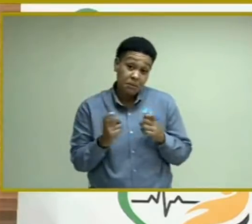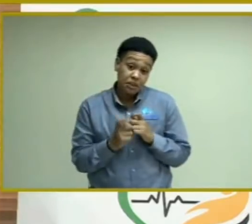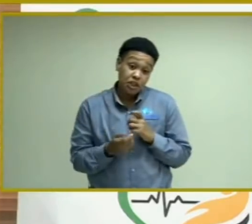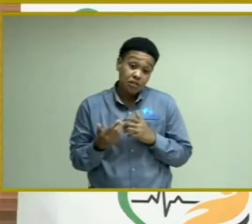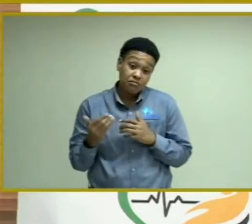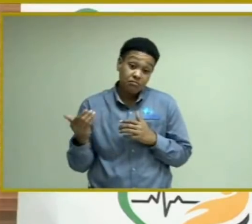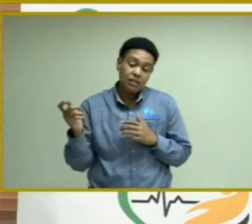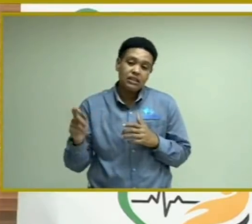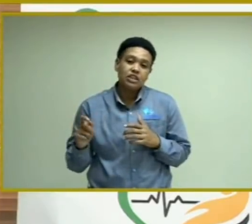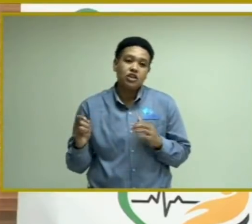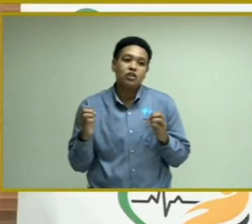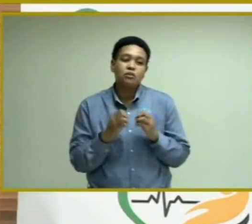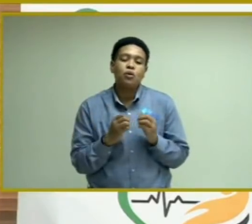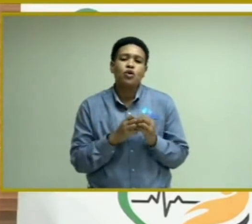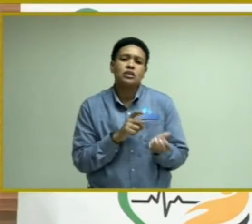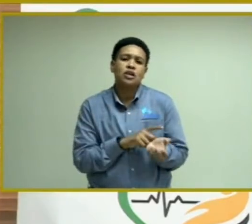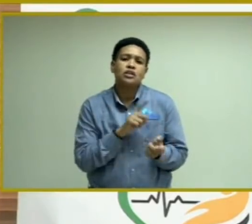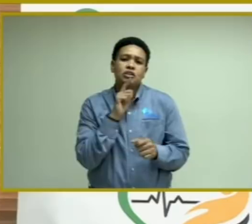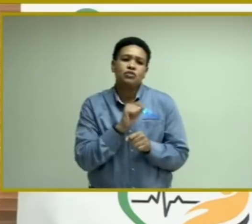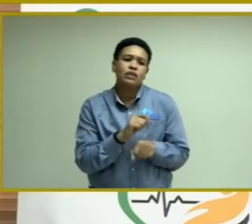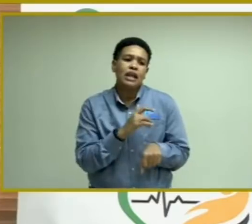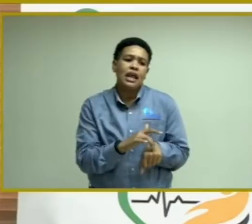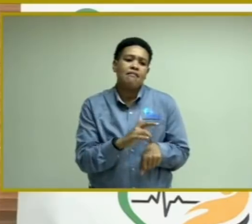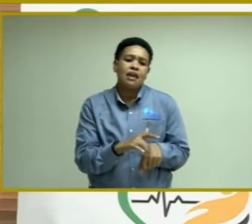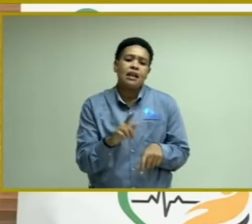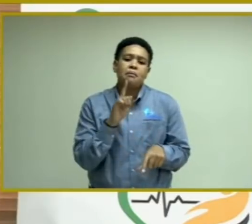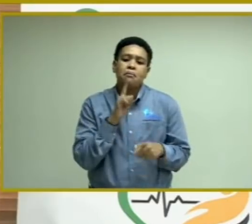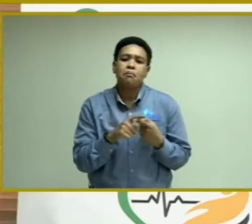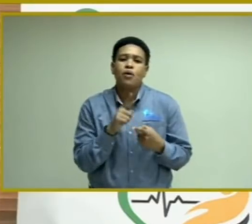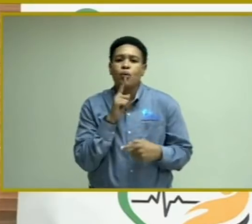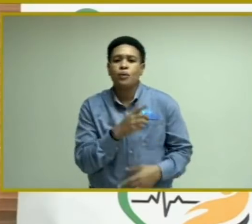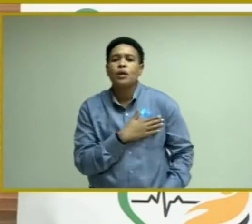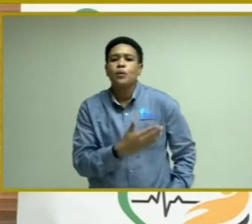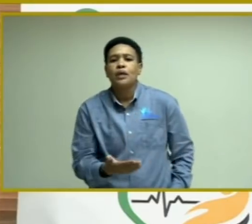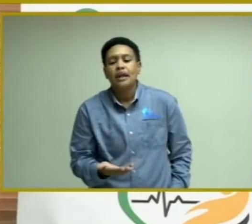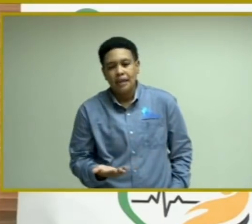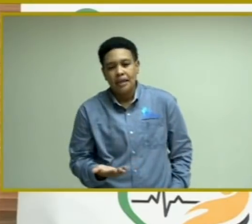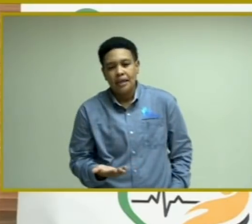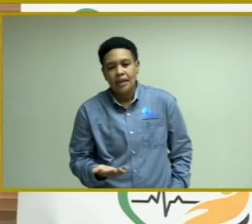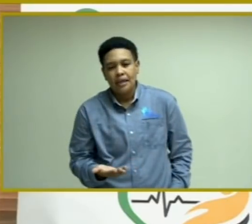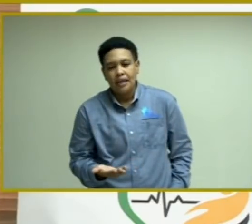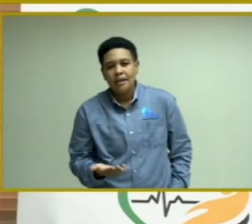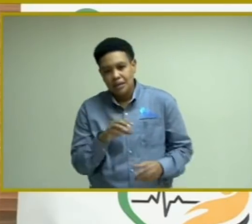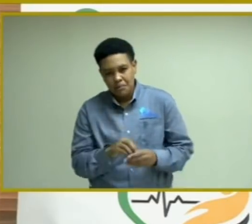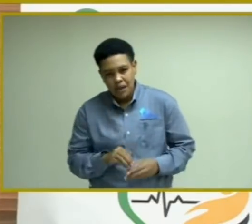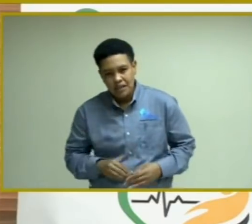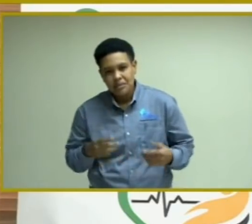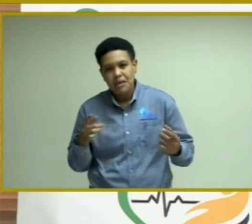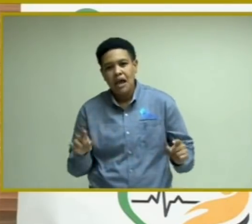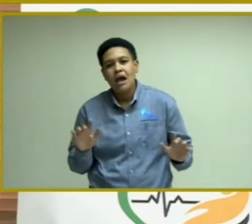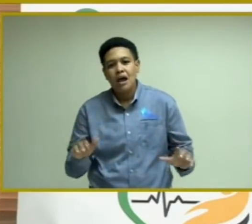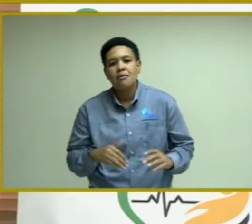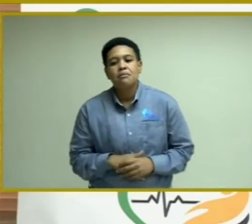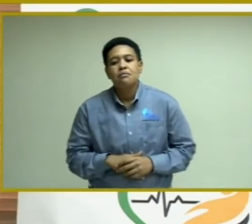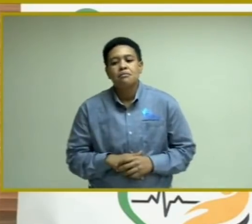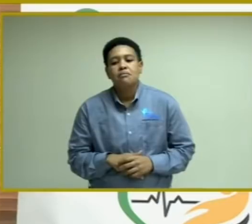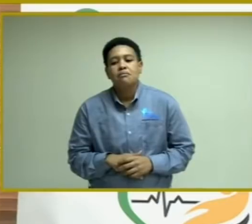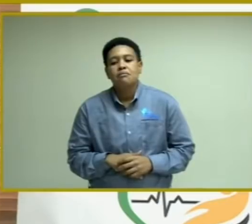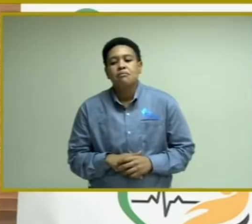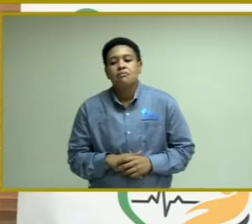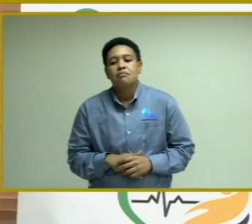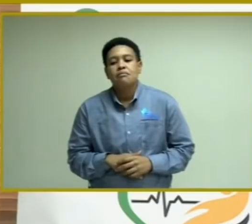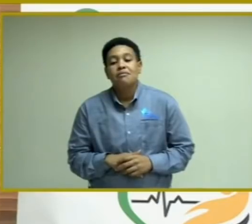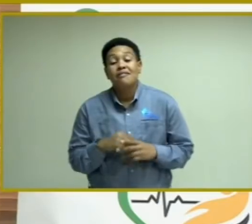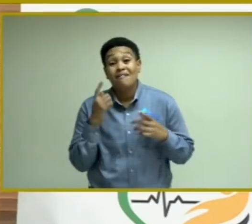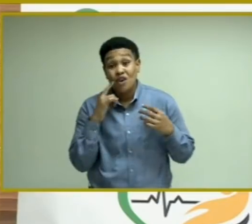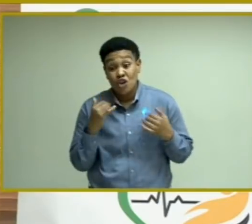more doctors are available and are willing to participate. But for